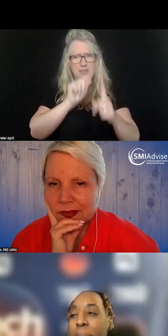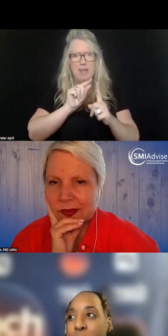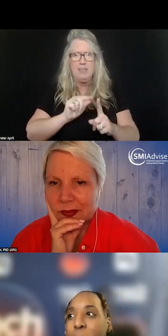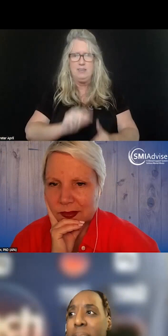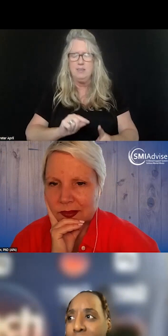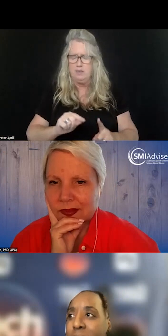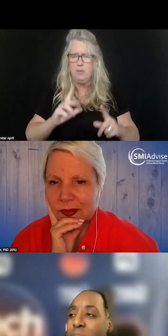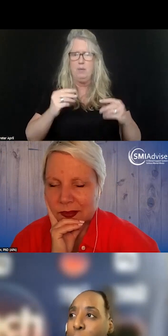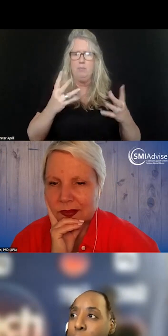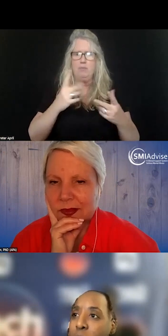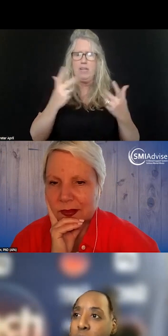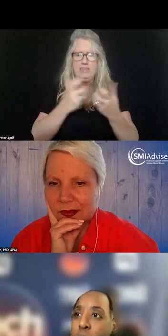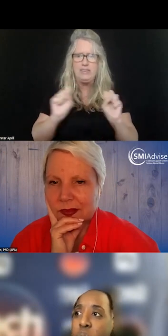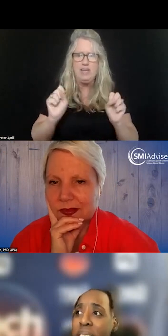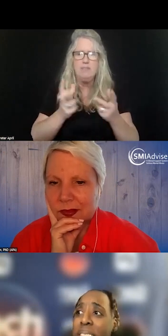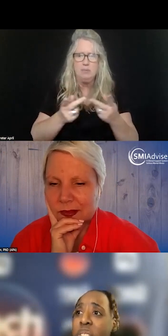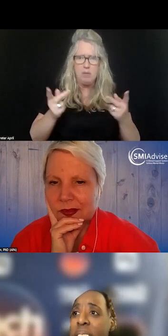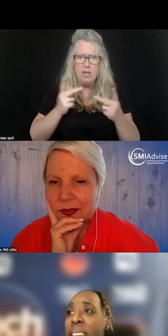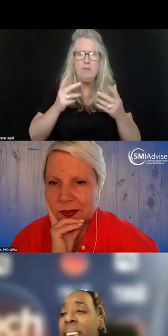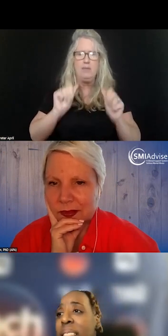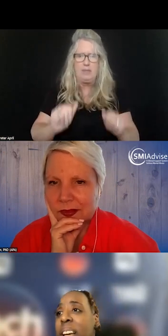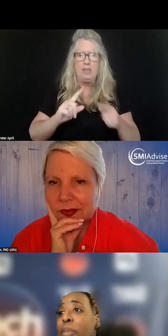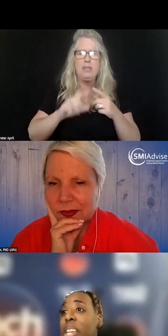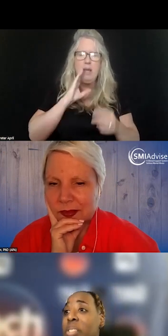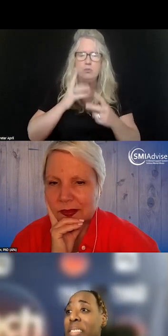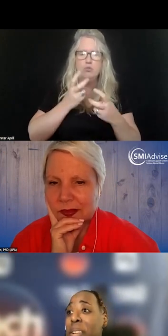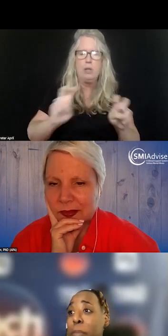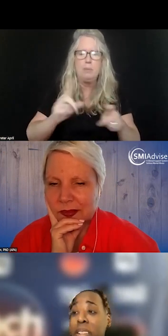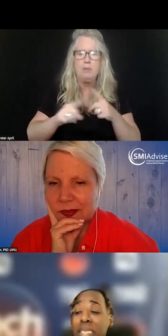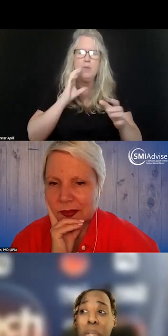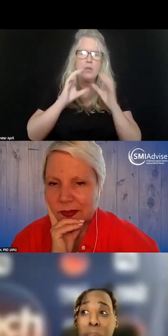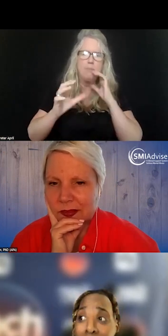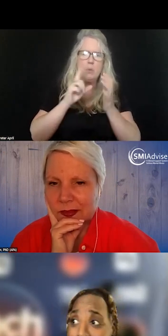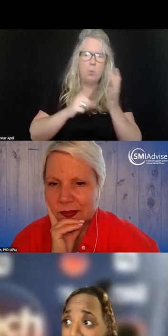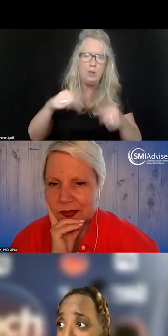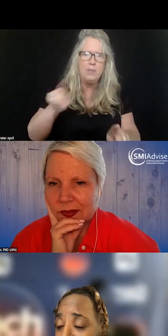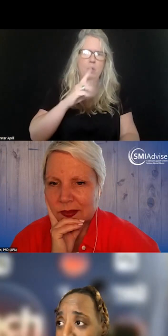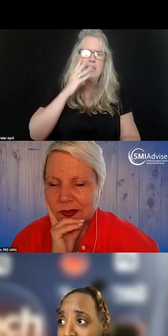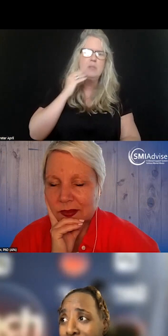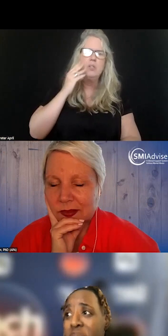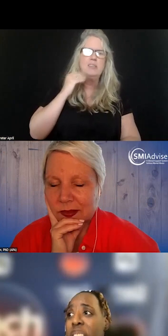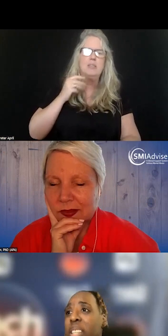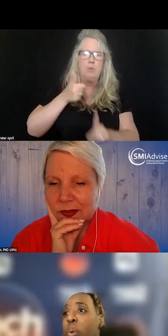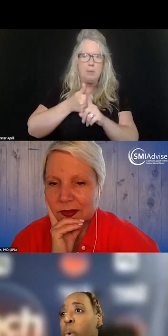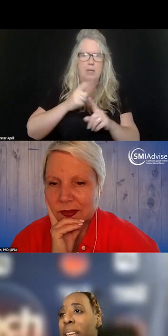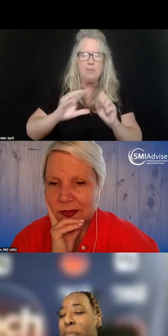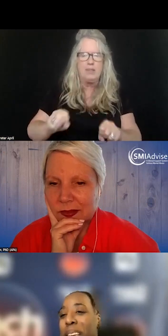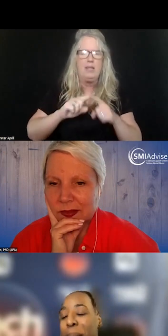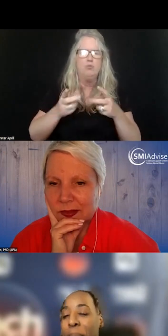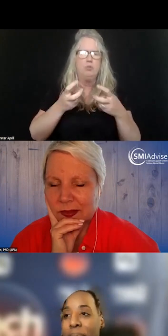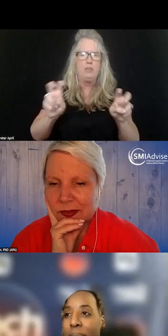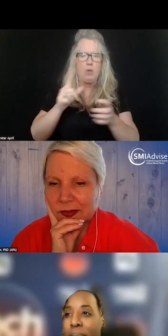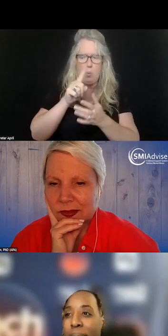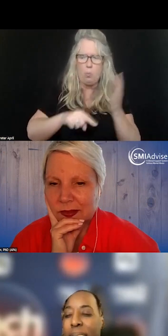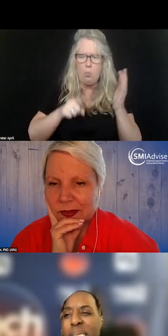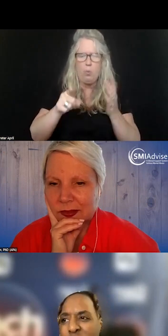these safe spaces for people to transition the conversations that they're experiencing with themselves, transitioning what has